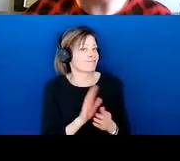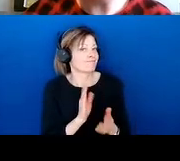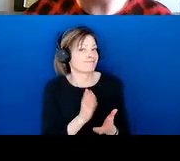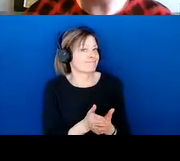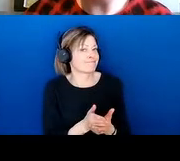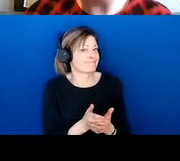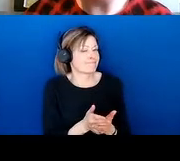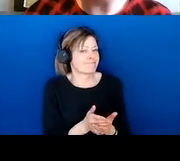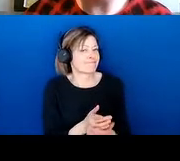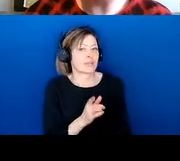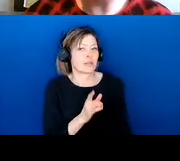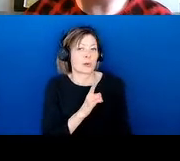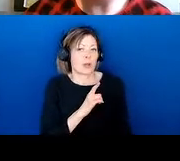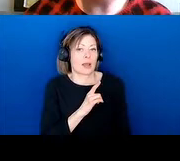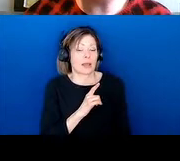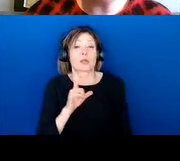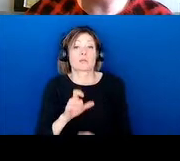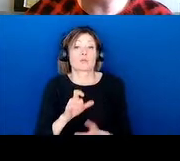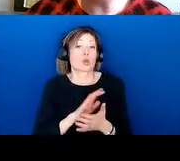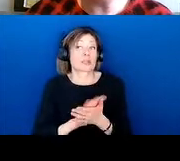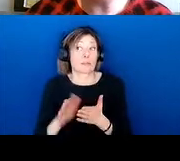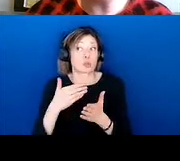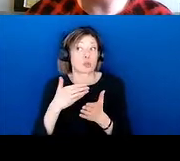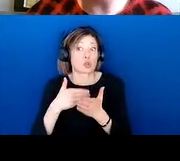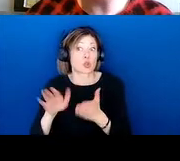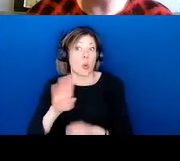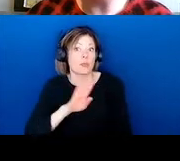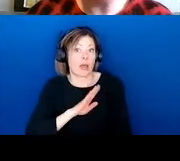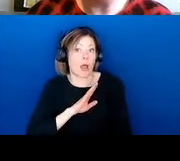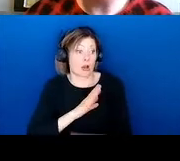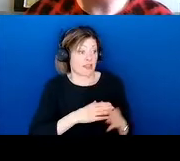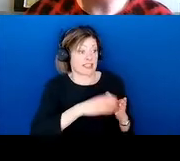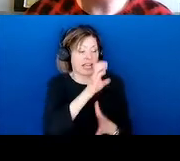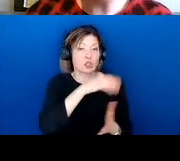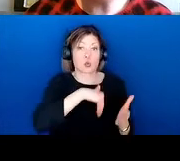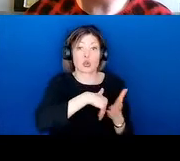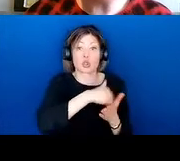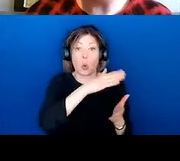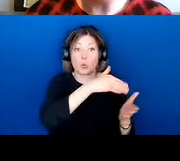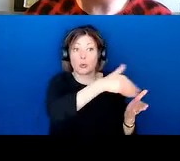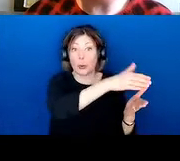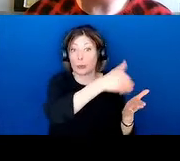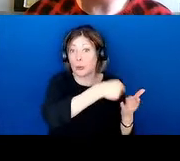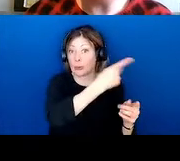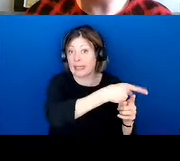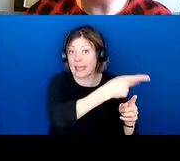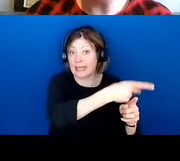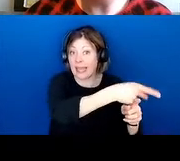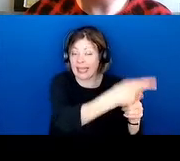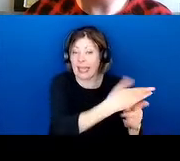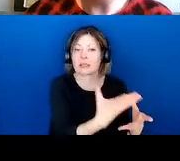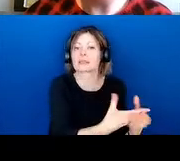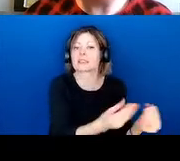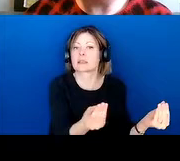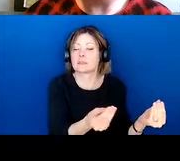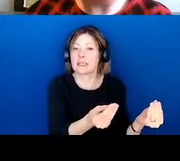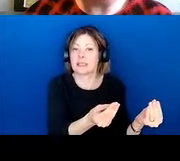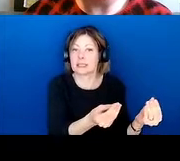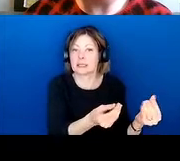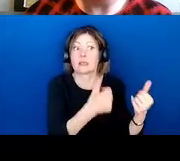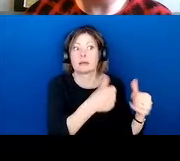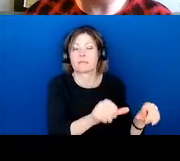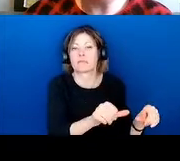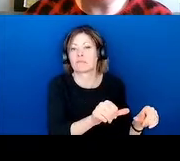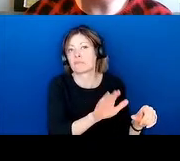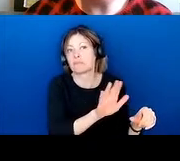When Hamilton sold the park, the statue changed hands several times, disappearing for many years before,